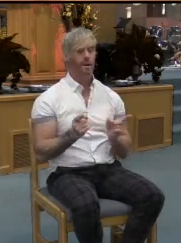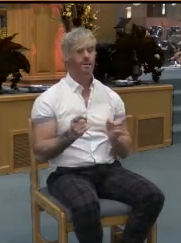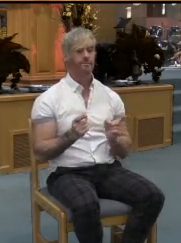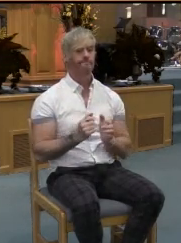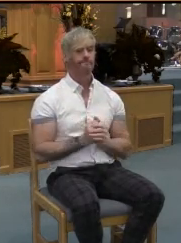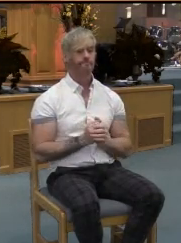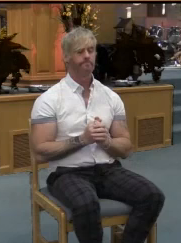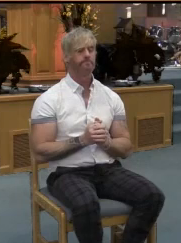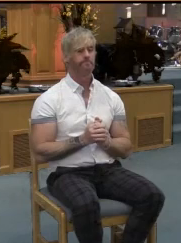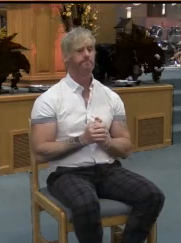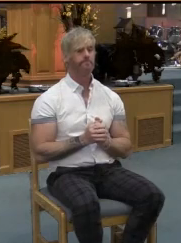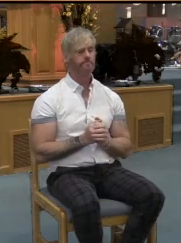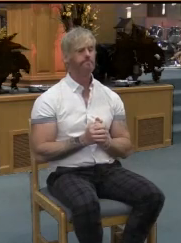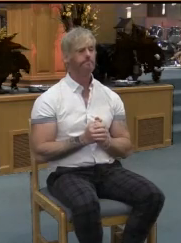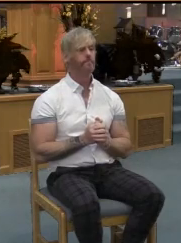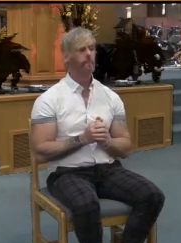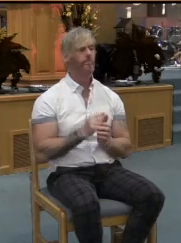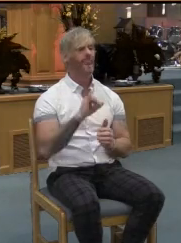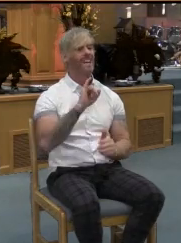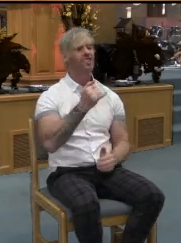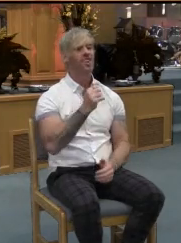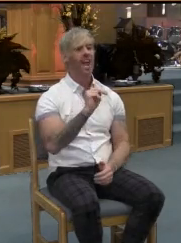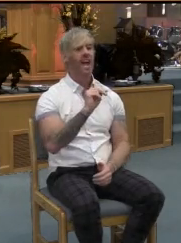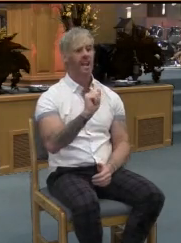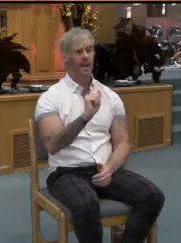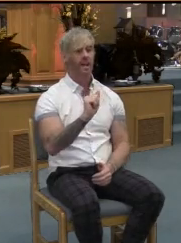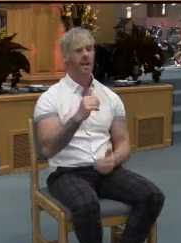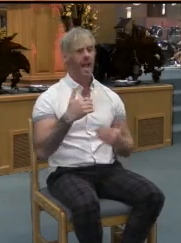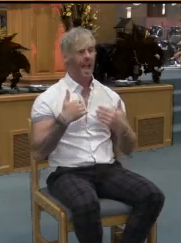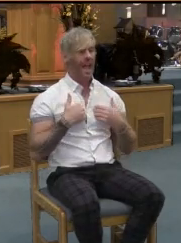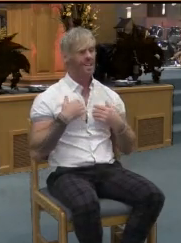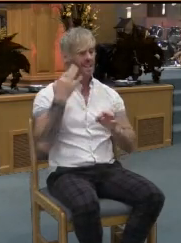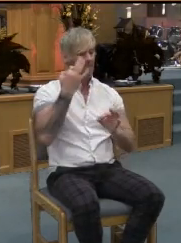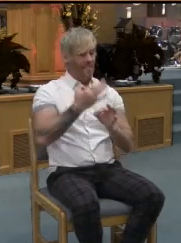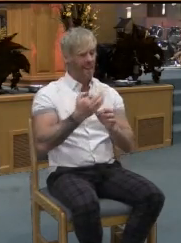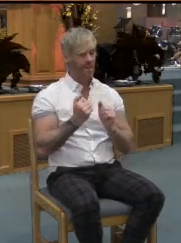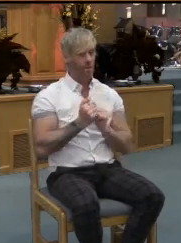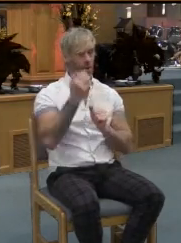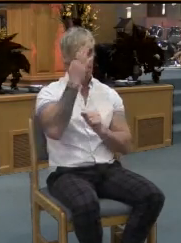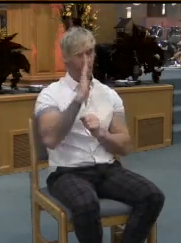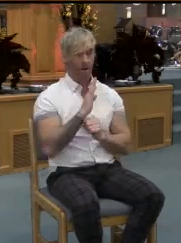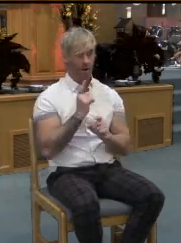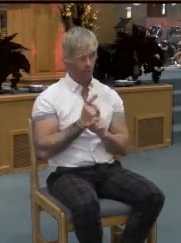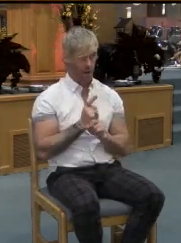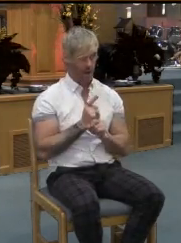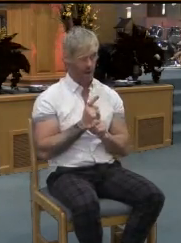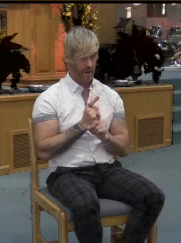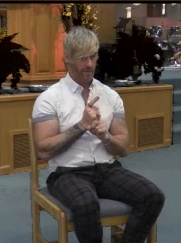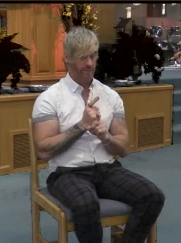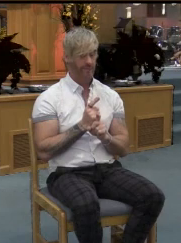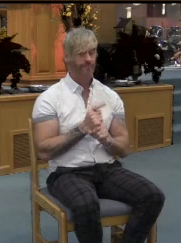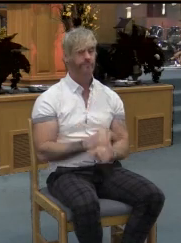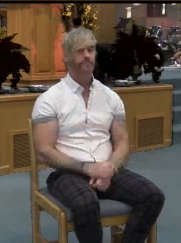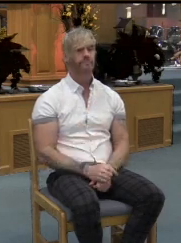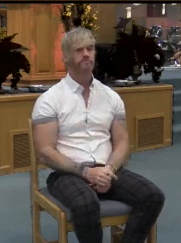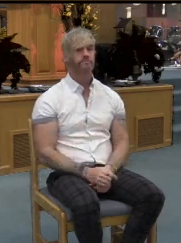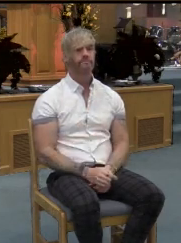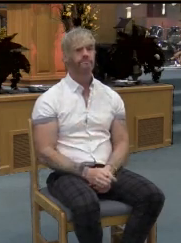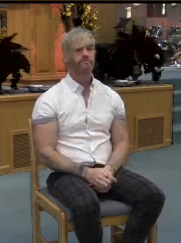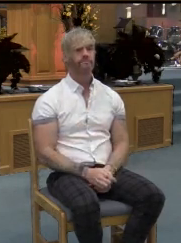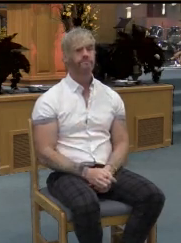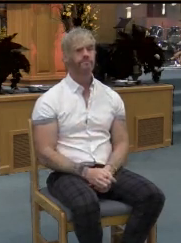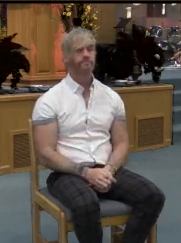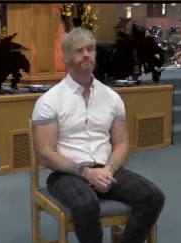have faith in God. Now, take that out of the situation, and where are you today? Where are we